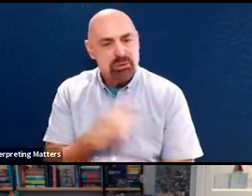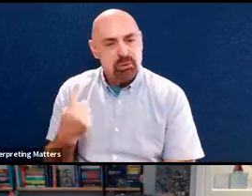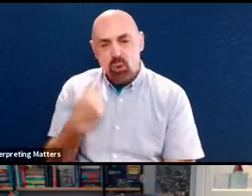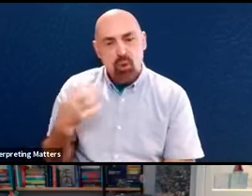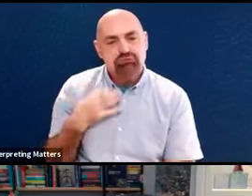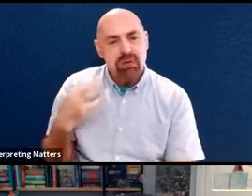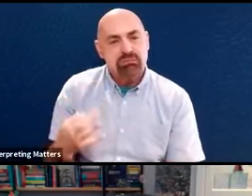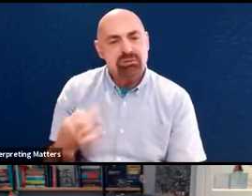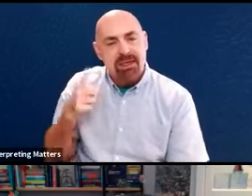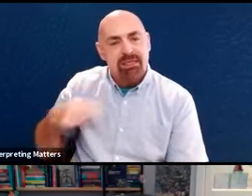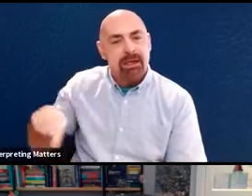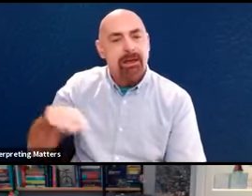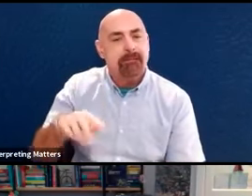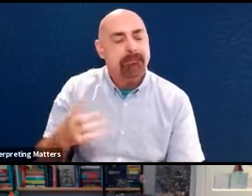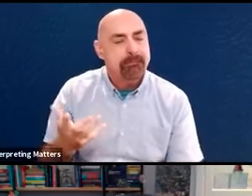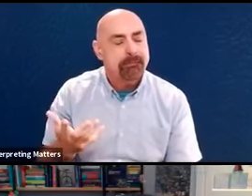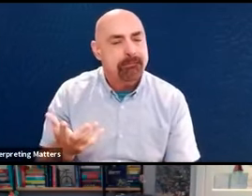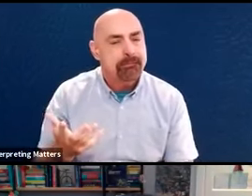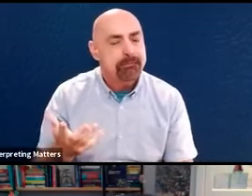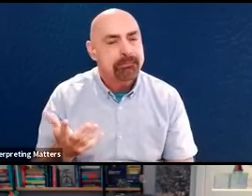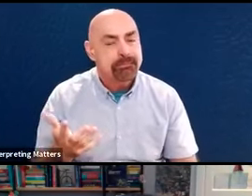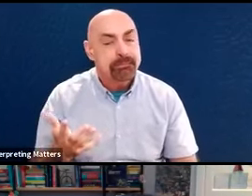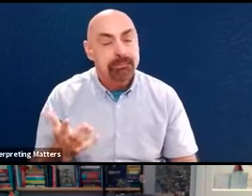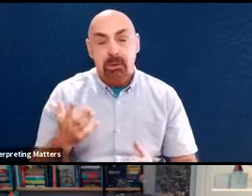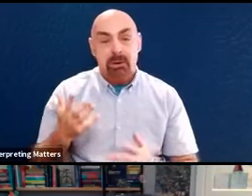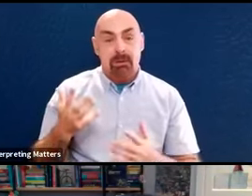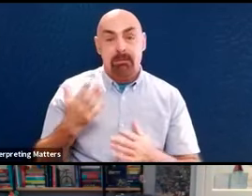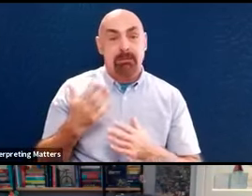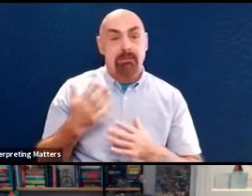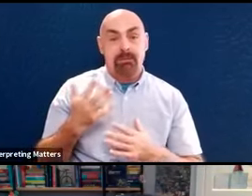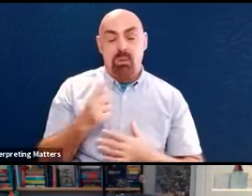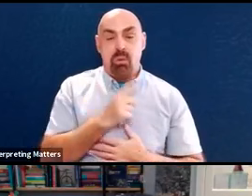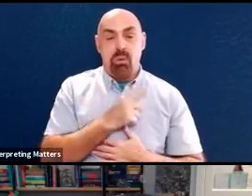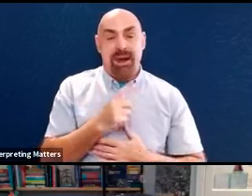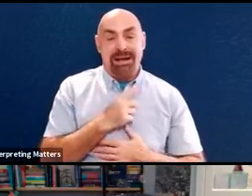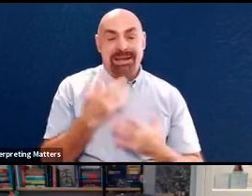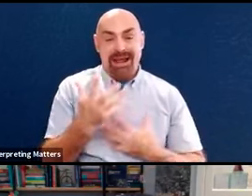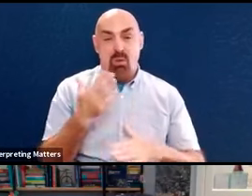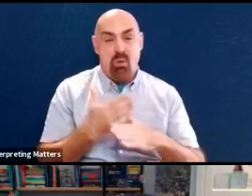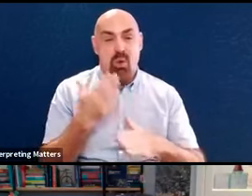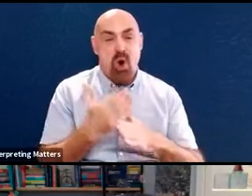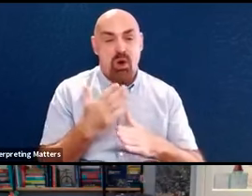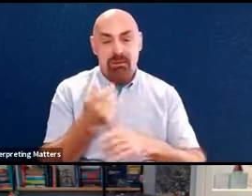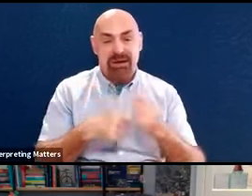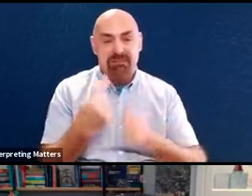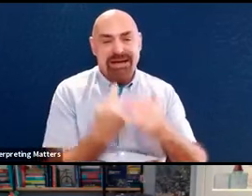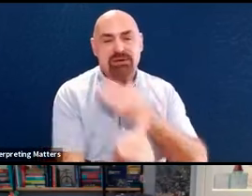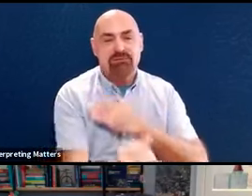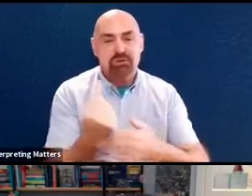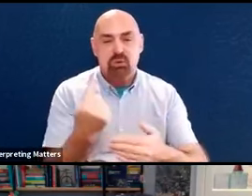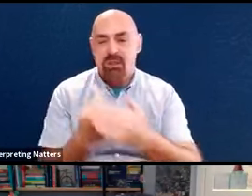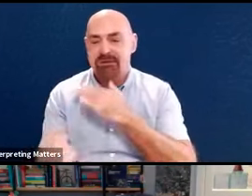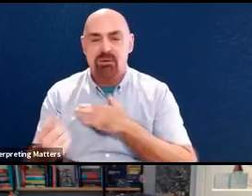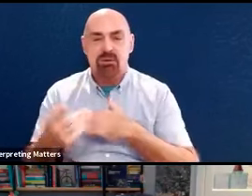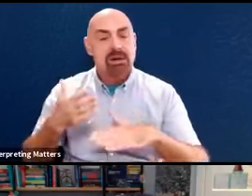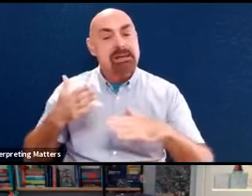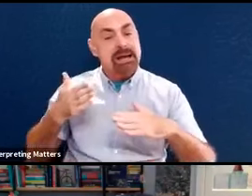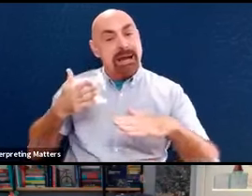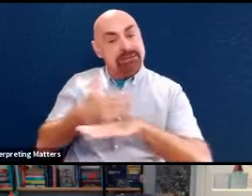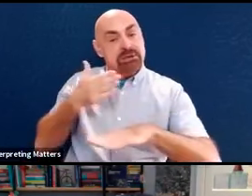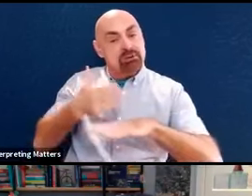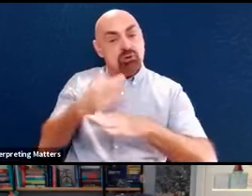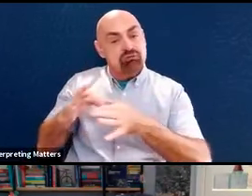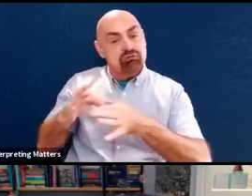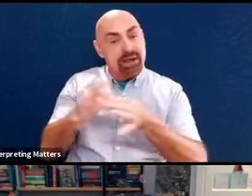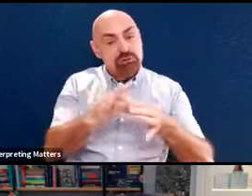because obviously the individualization of work and industrial relation is something important that has